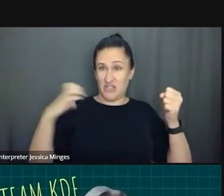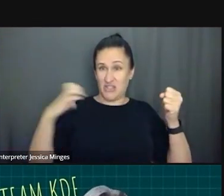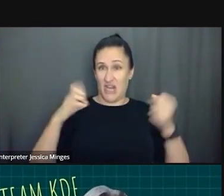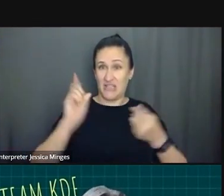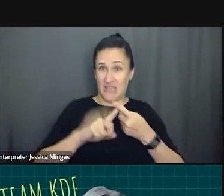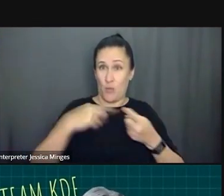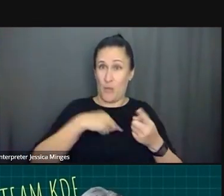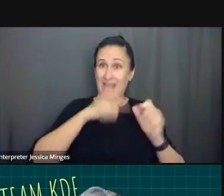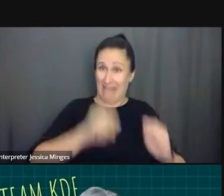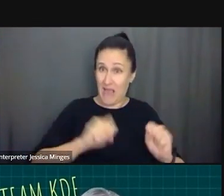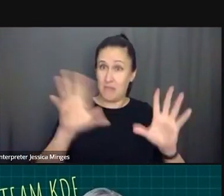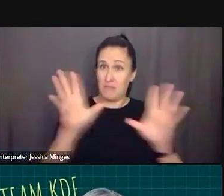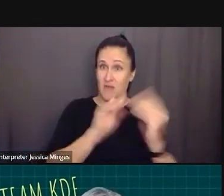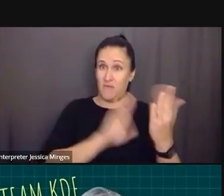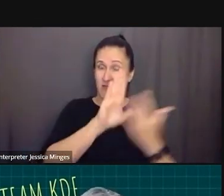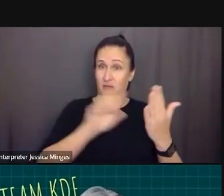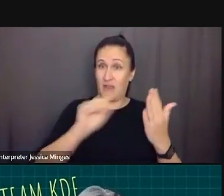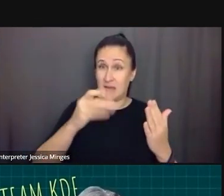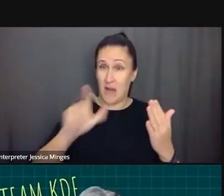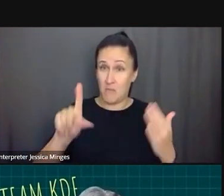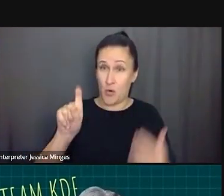in person in April?